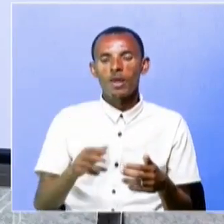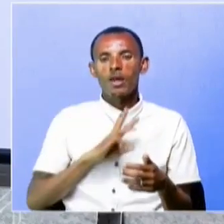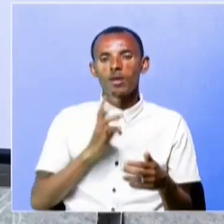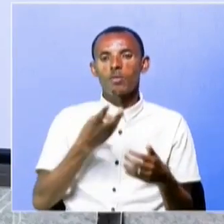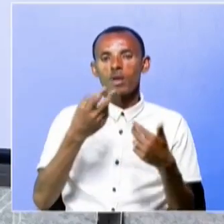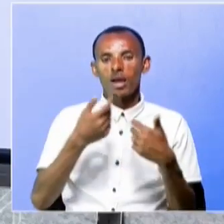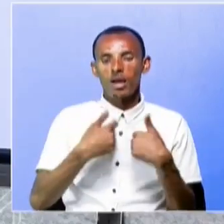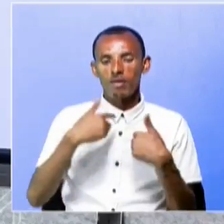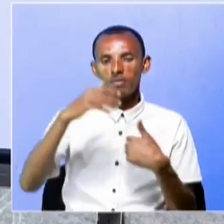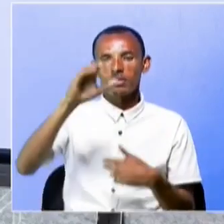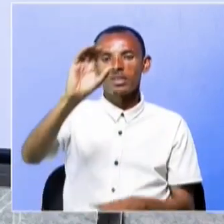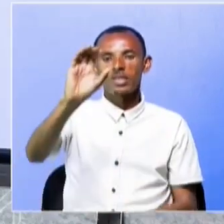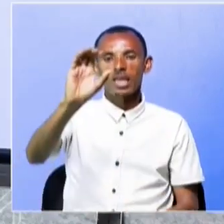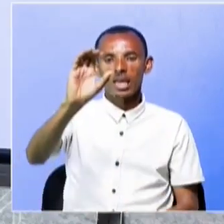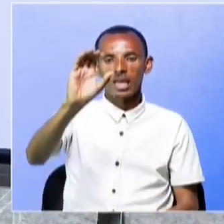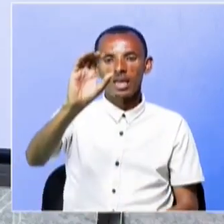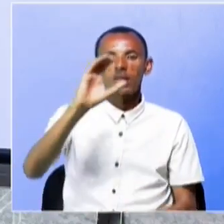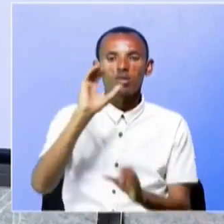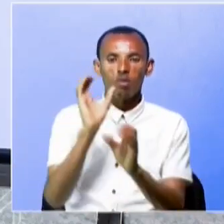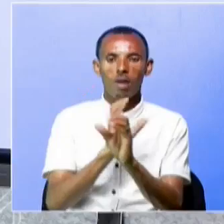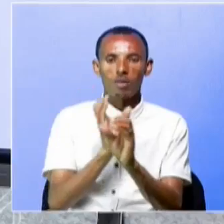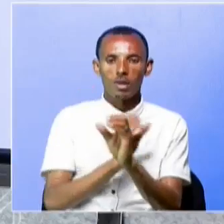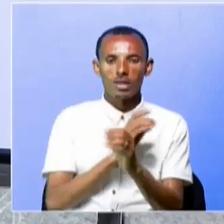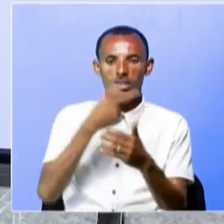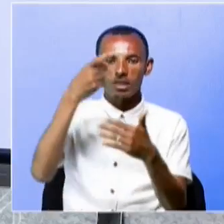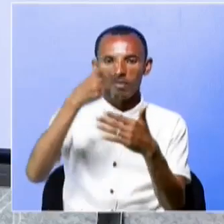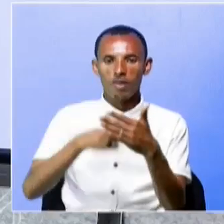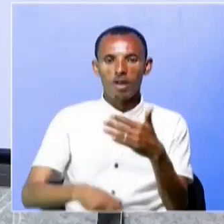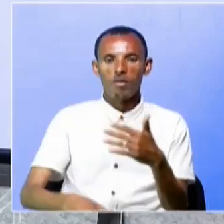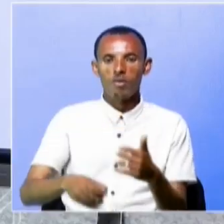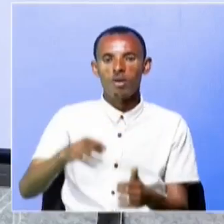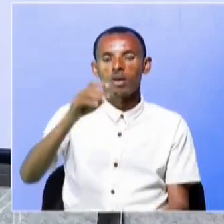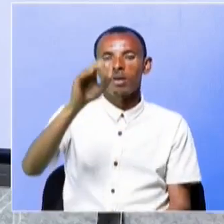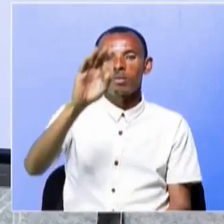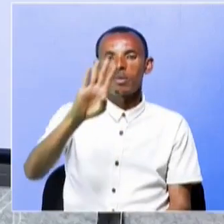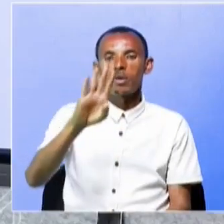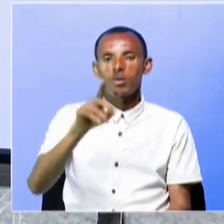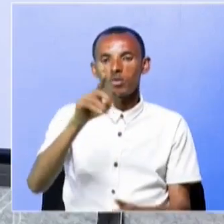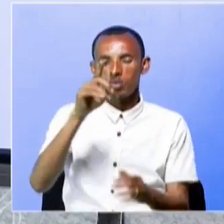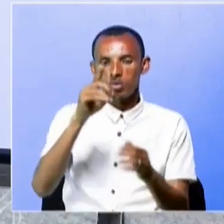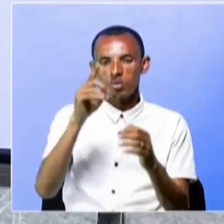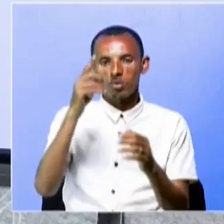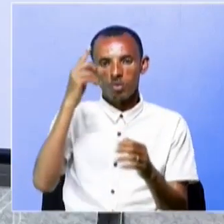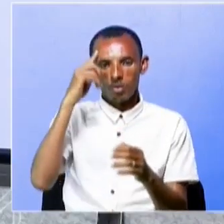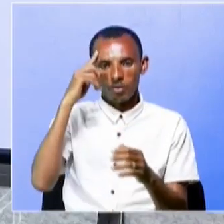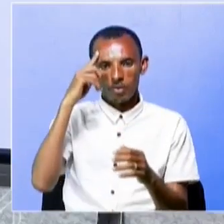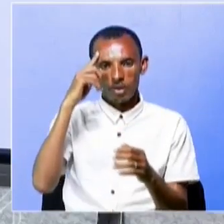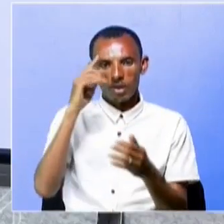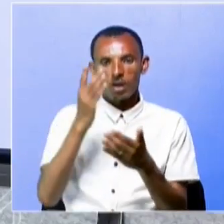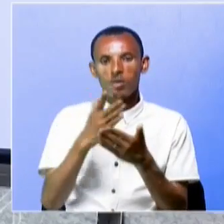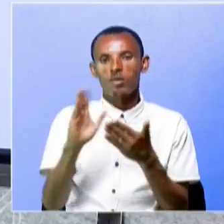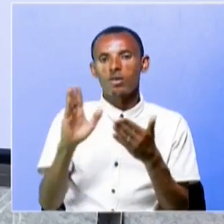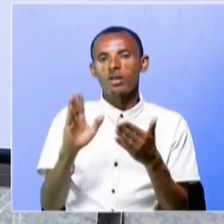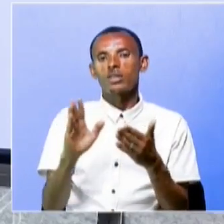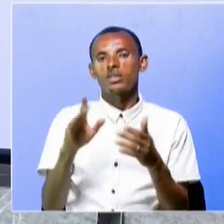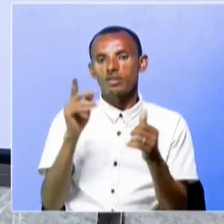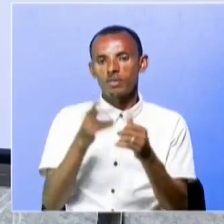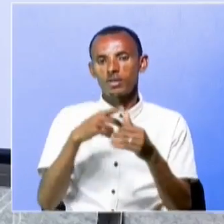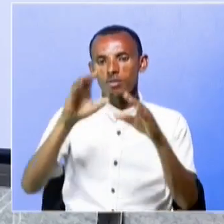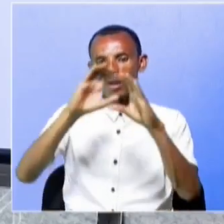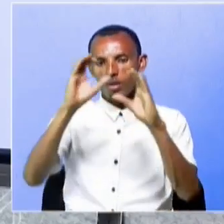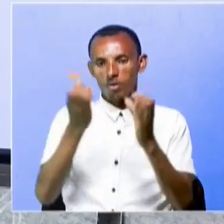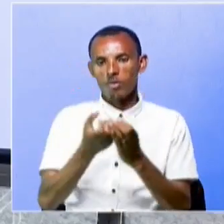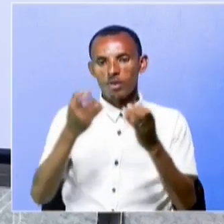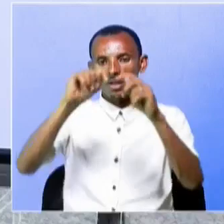C. Okay, to calculate the value of B, you need to consider, ignore the first part of the